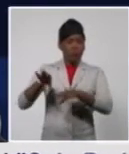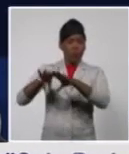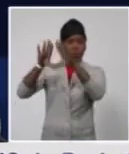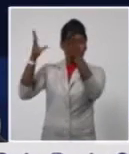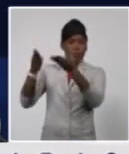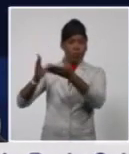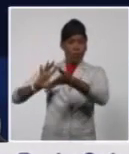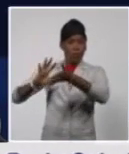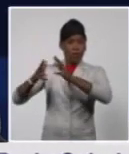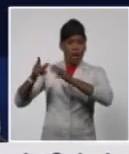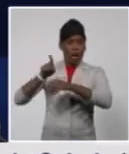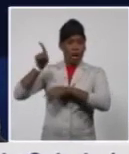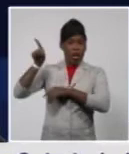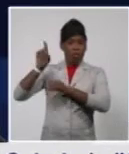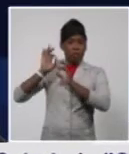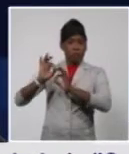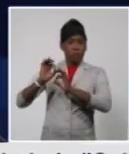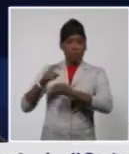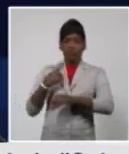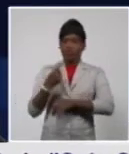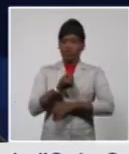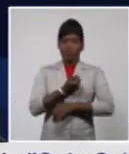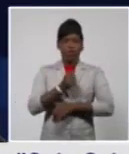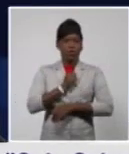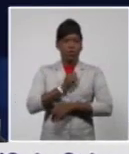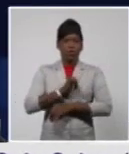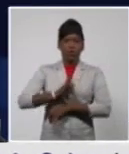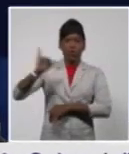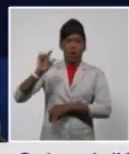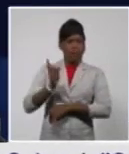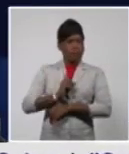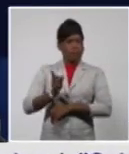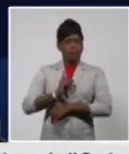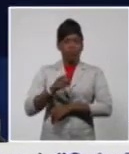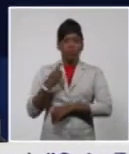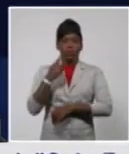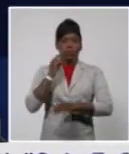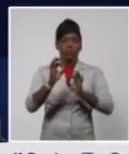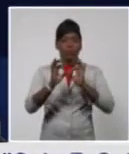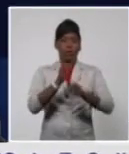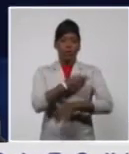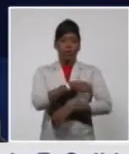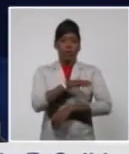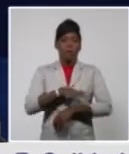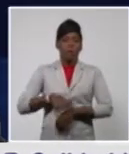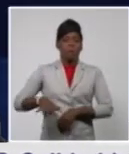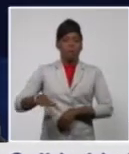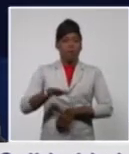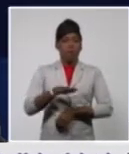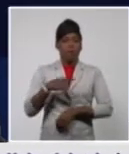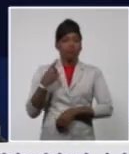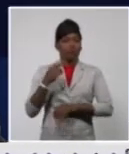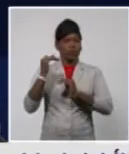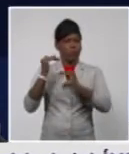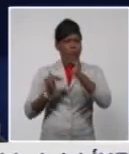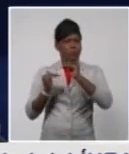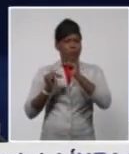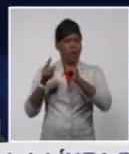of the pandemic. Yesterday, 79 patients were discharged from hospital, a positive